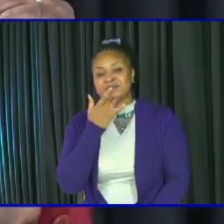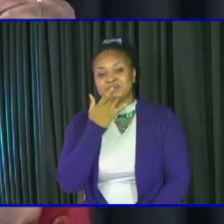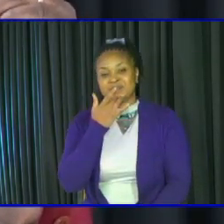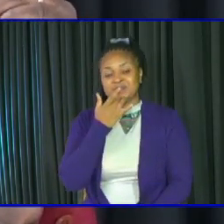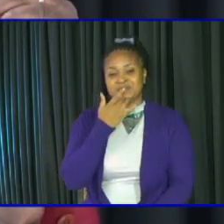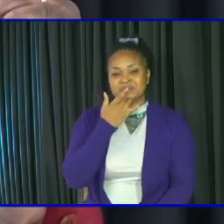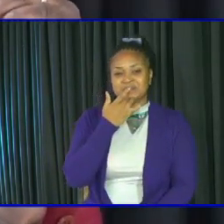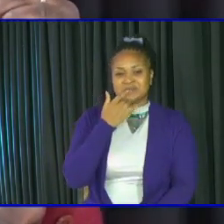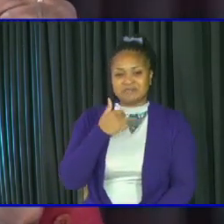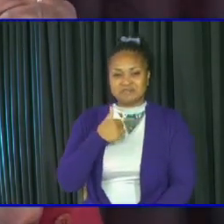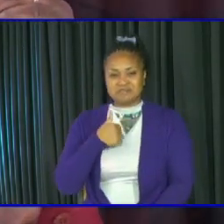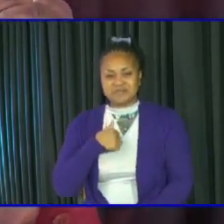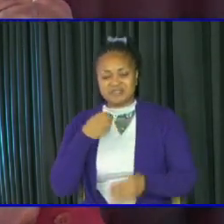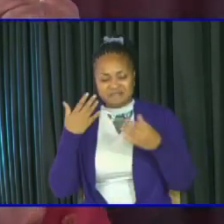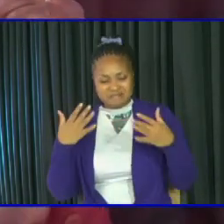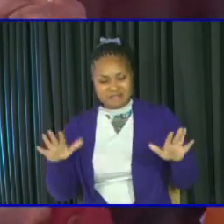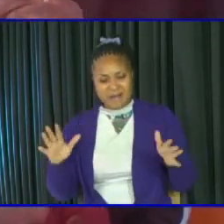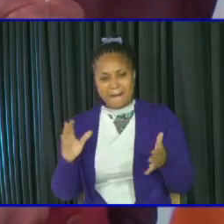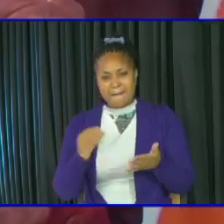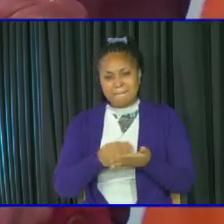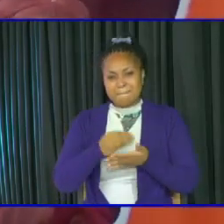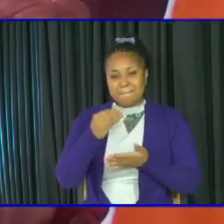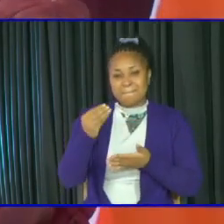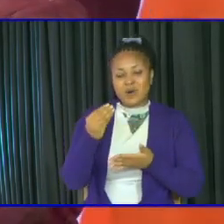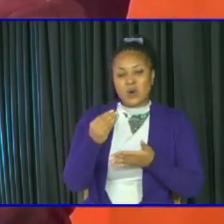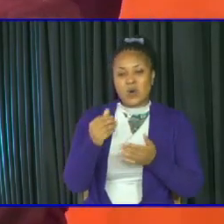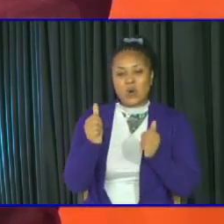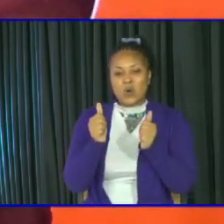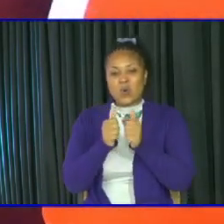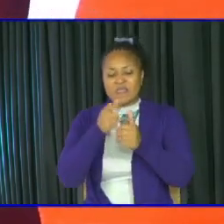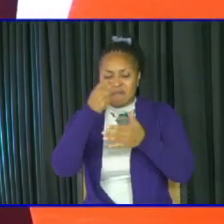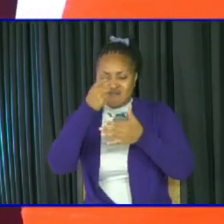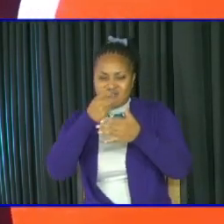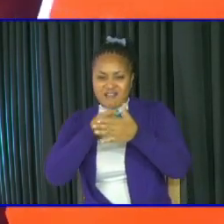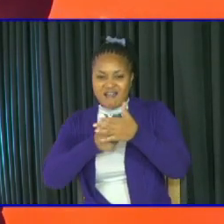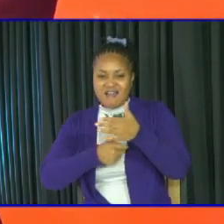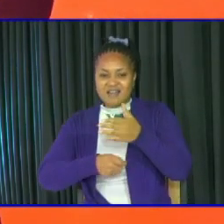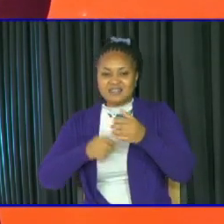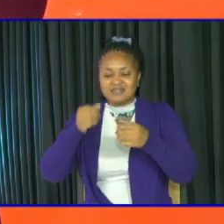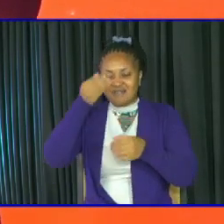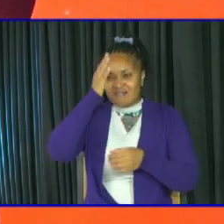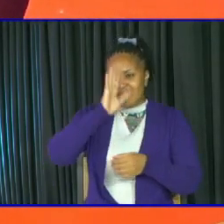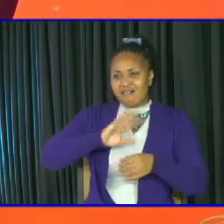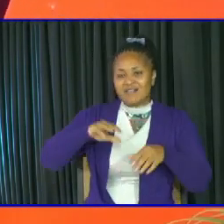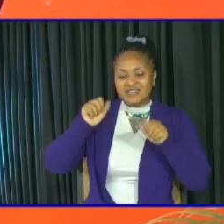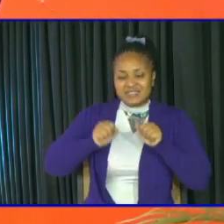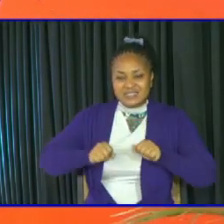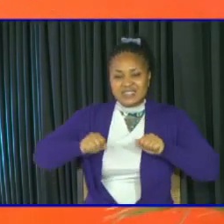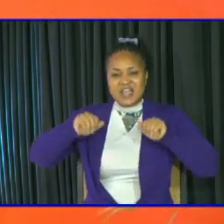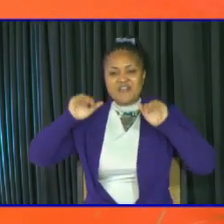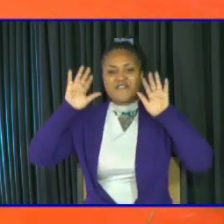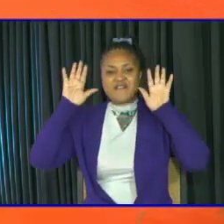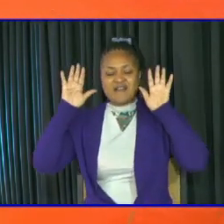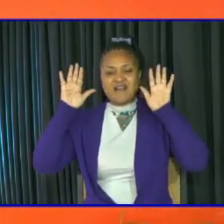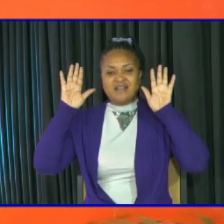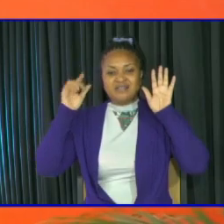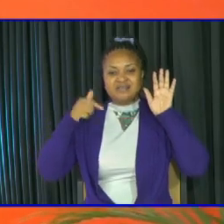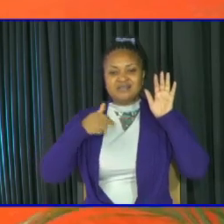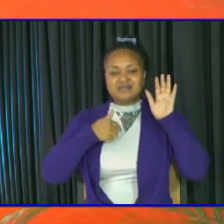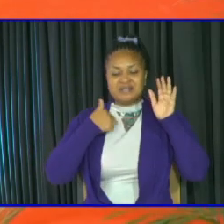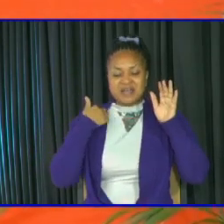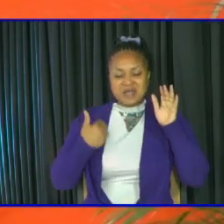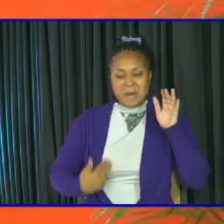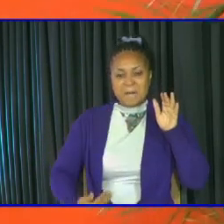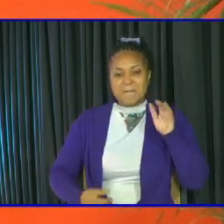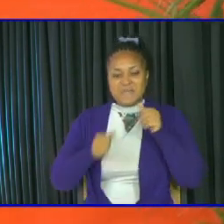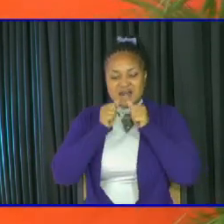favored. And I was moved with a pride. I can't be saved. 'Cause I